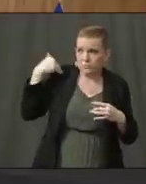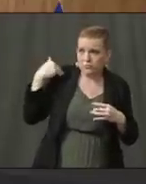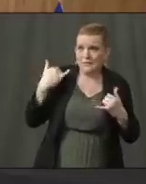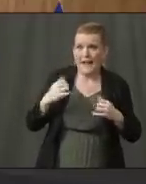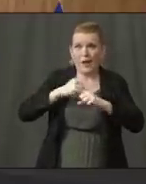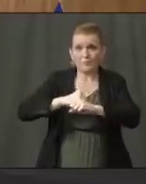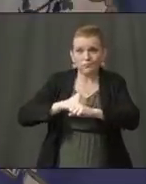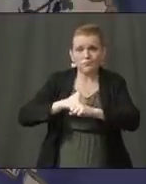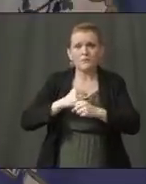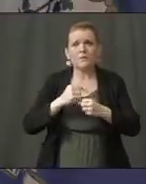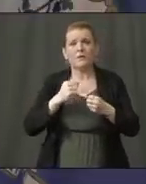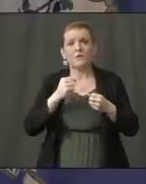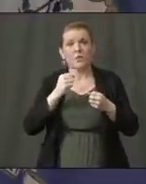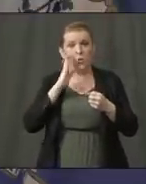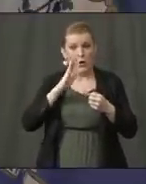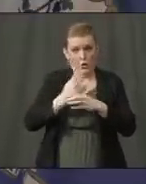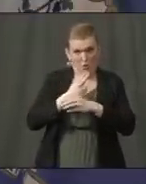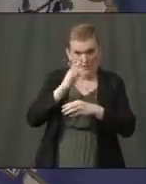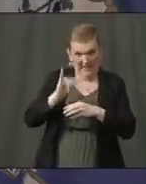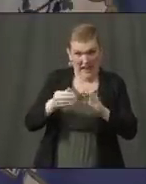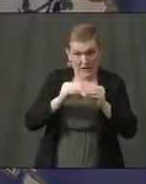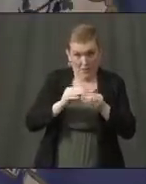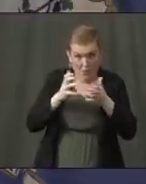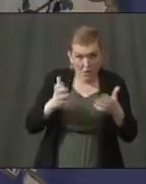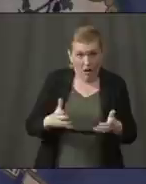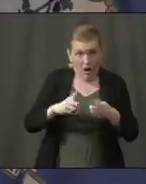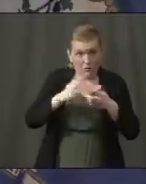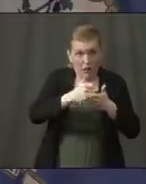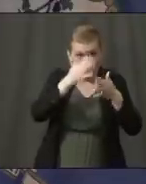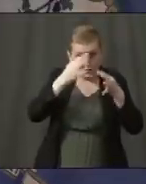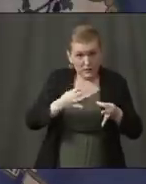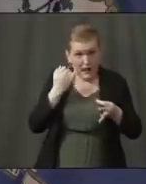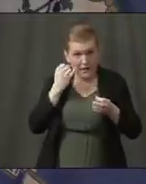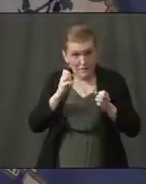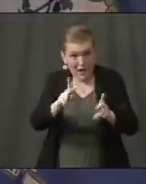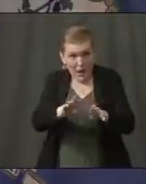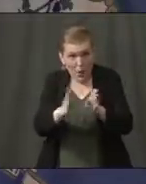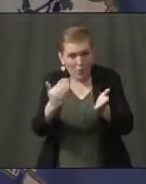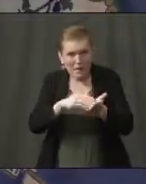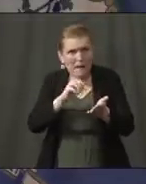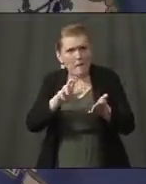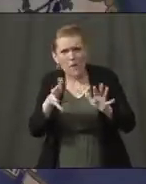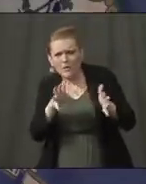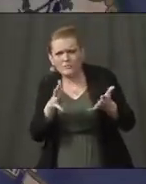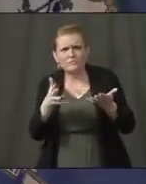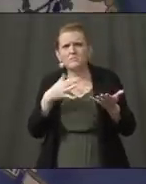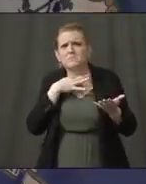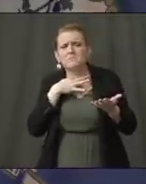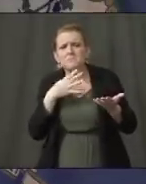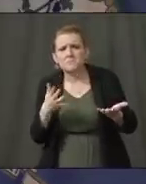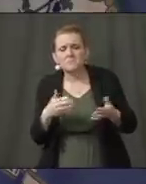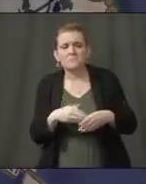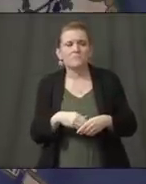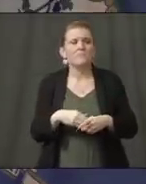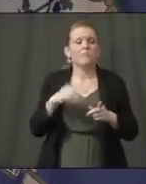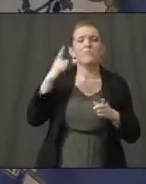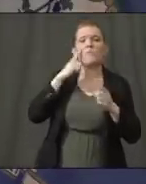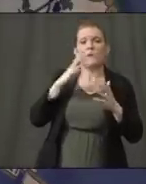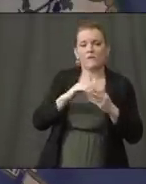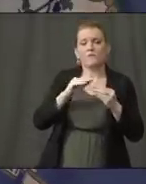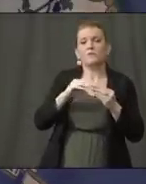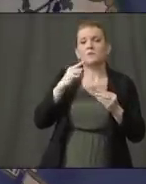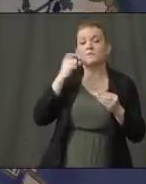think the antibody testing, we are going to have the chairman of